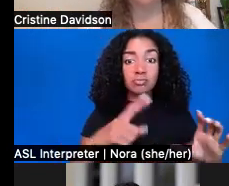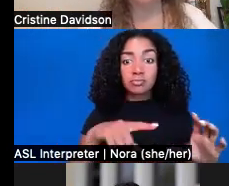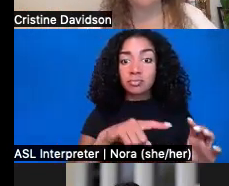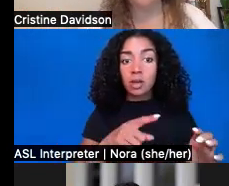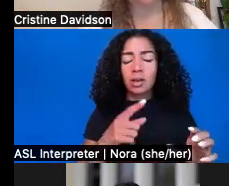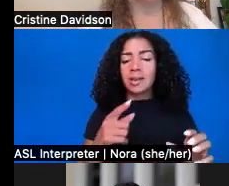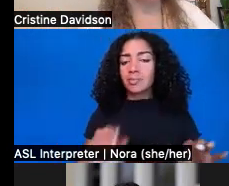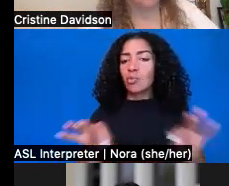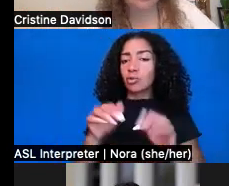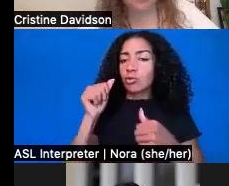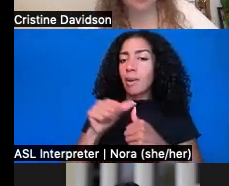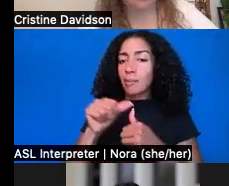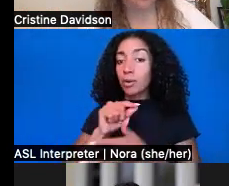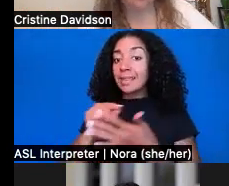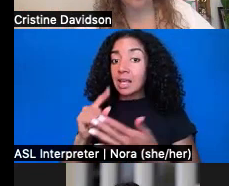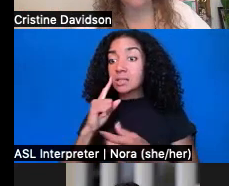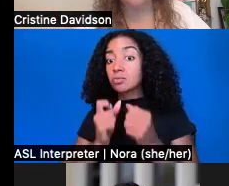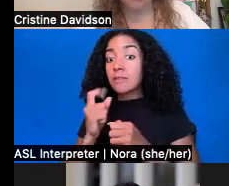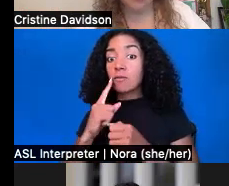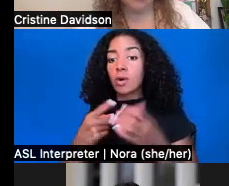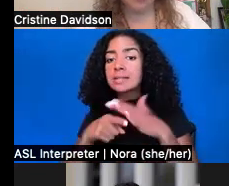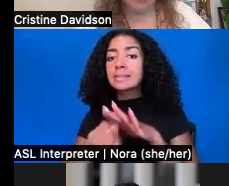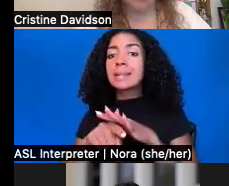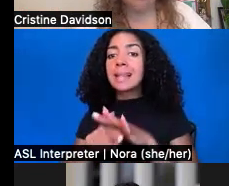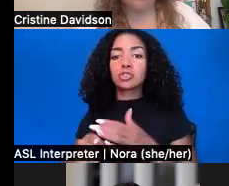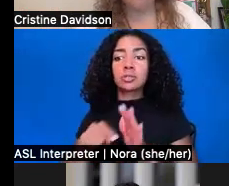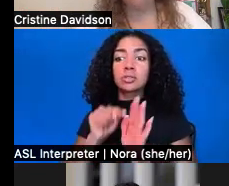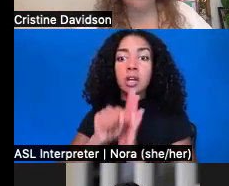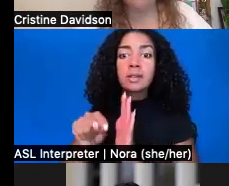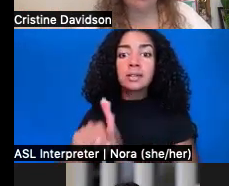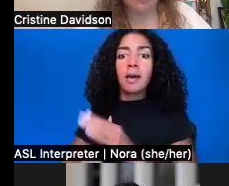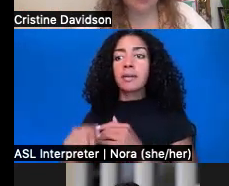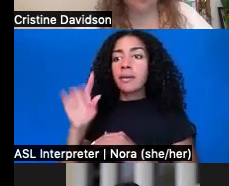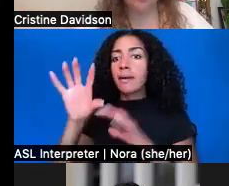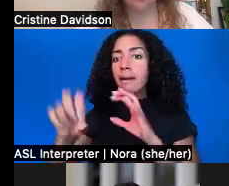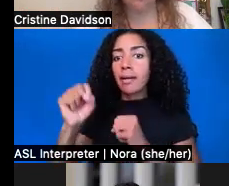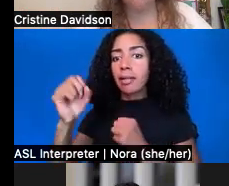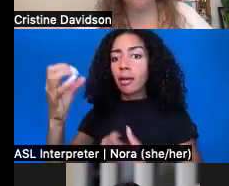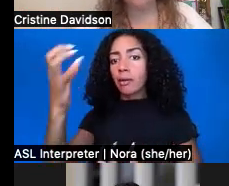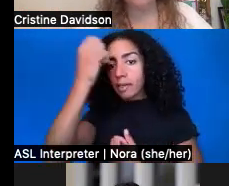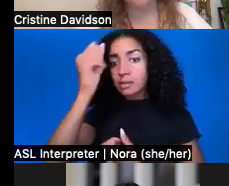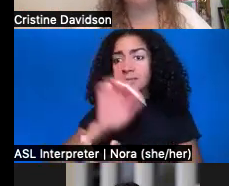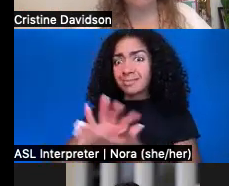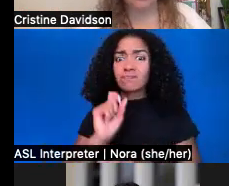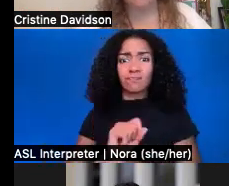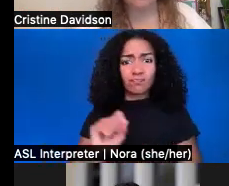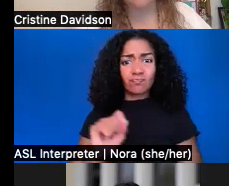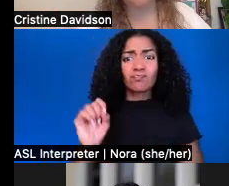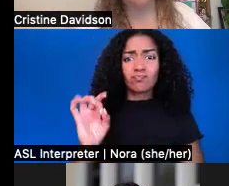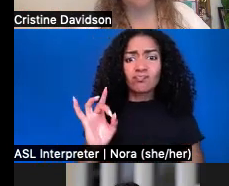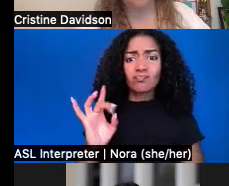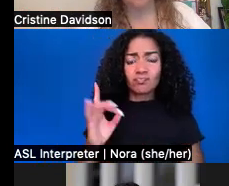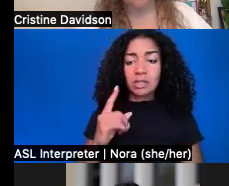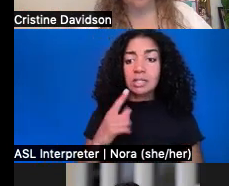of assimilation and genocide and colonialism, they're very real and very close to home for us. From a